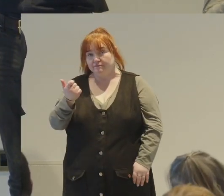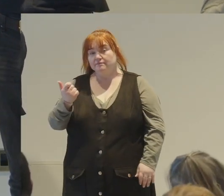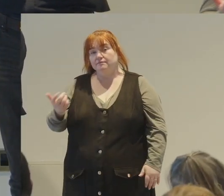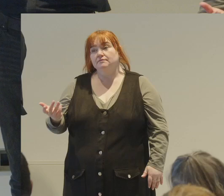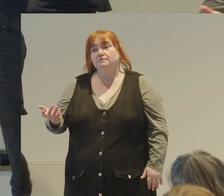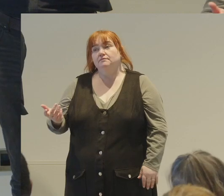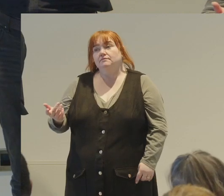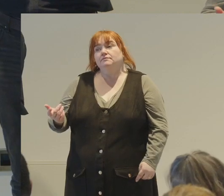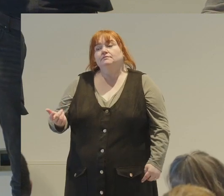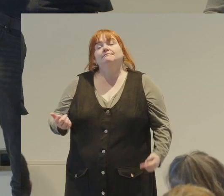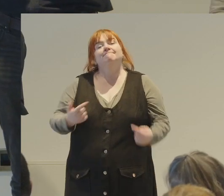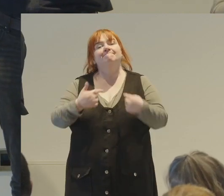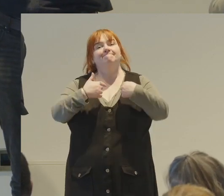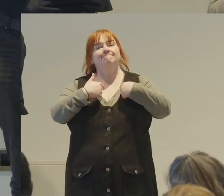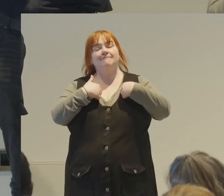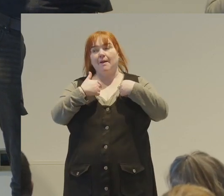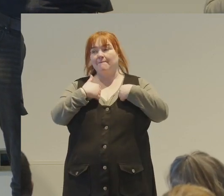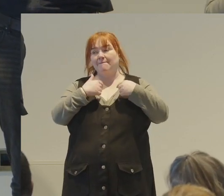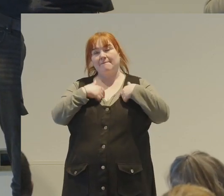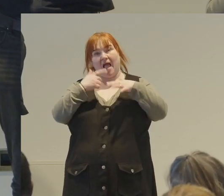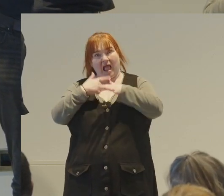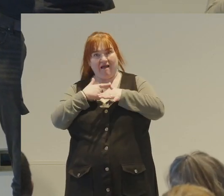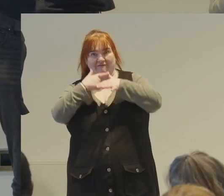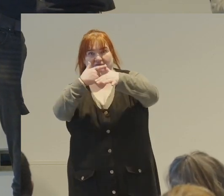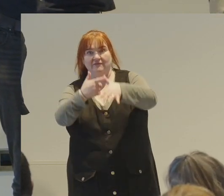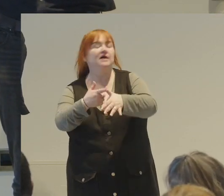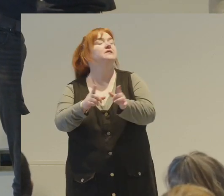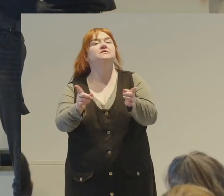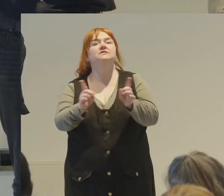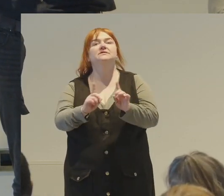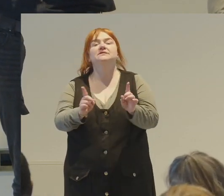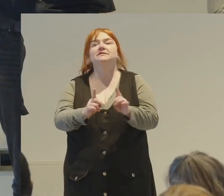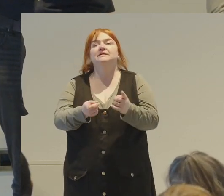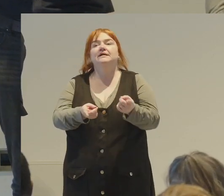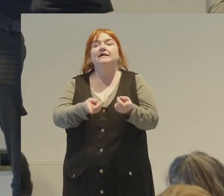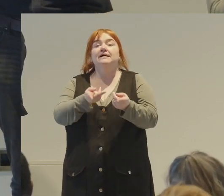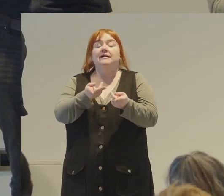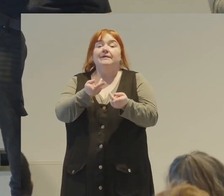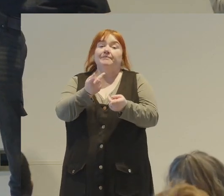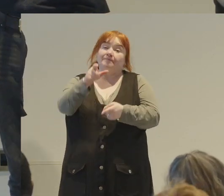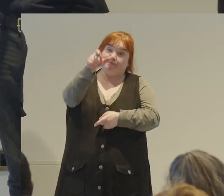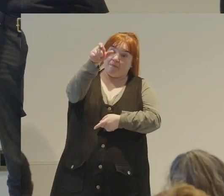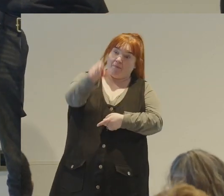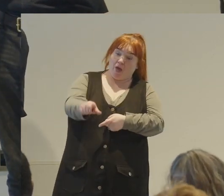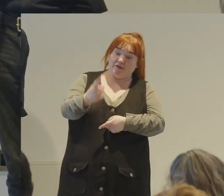Again, my guidance will be that if somebody is getting